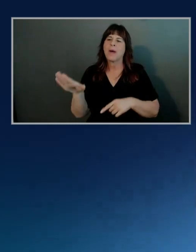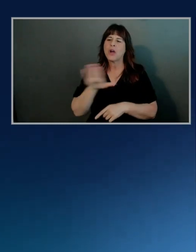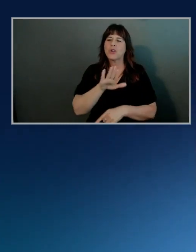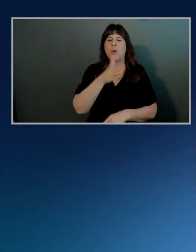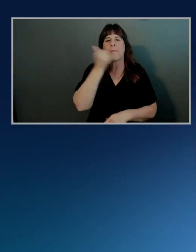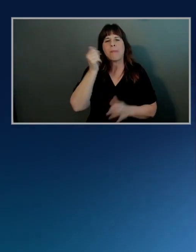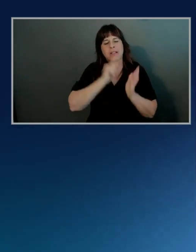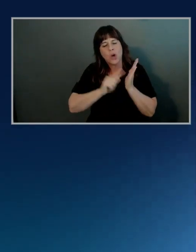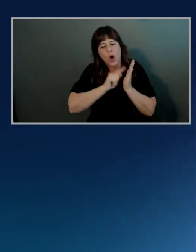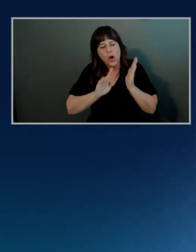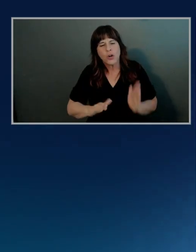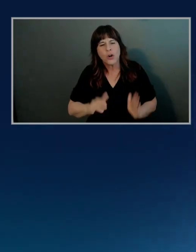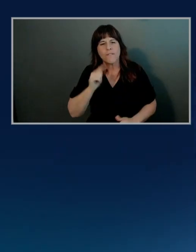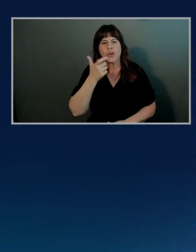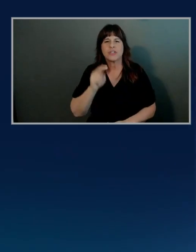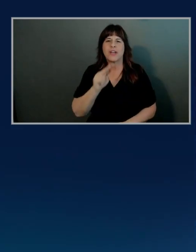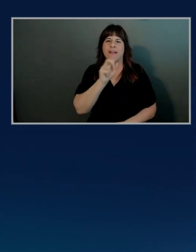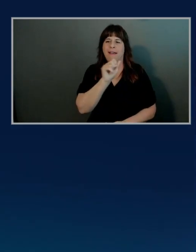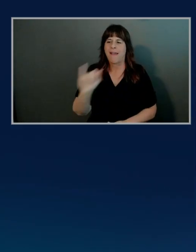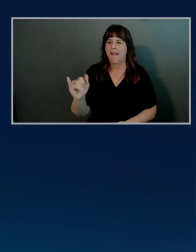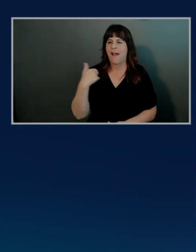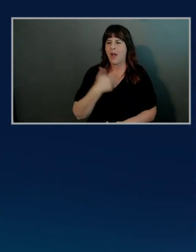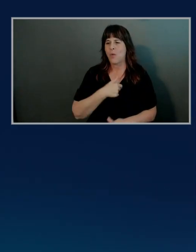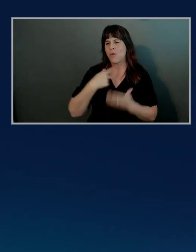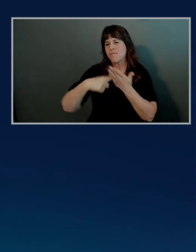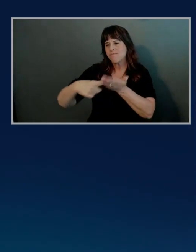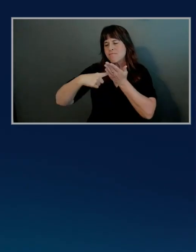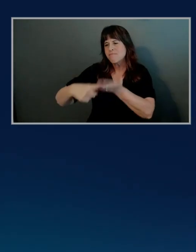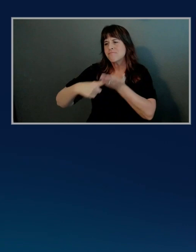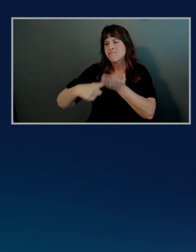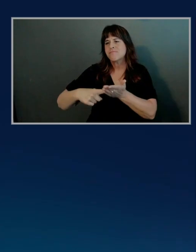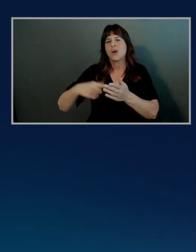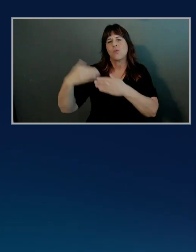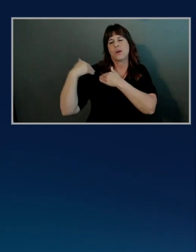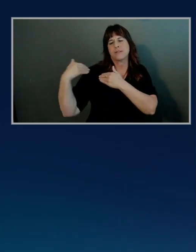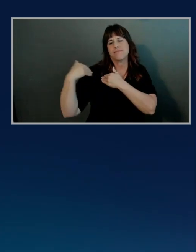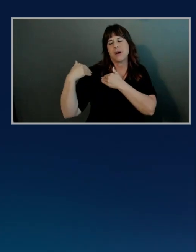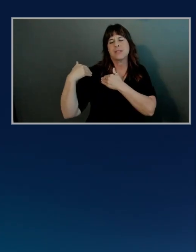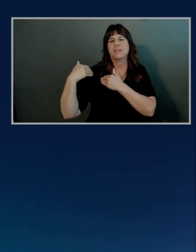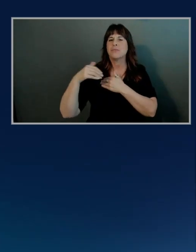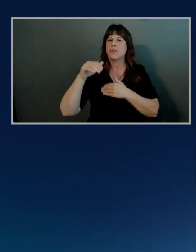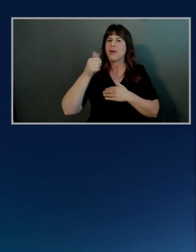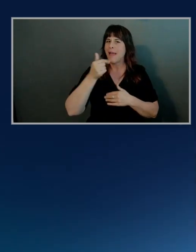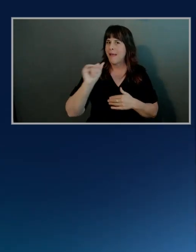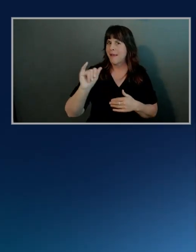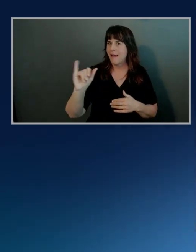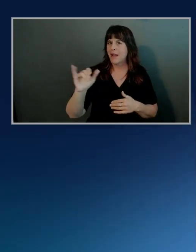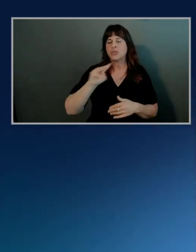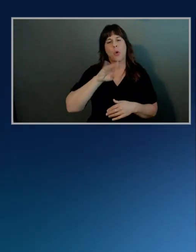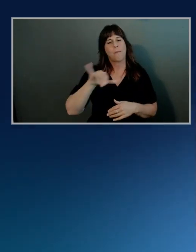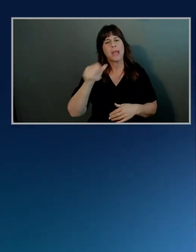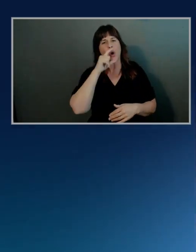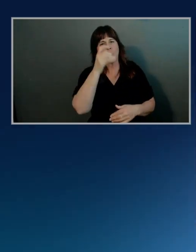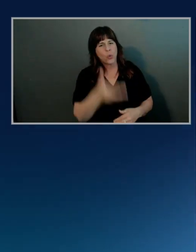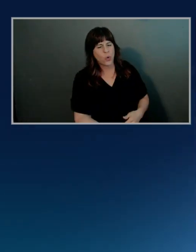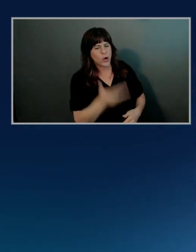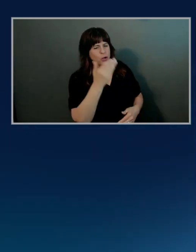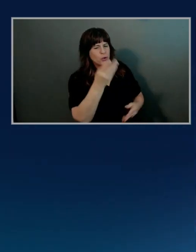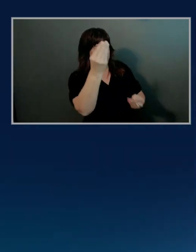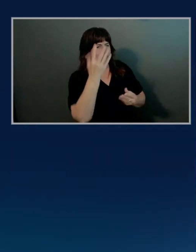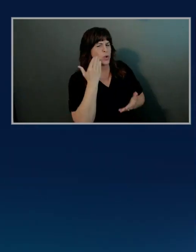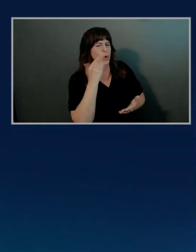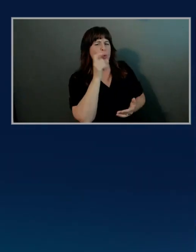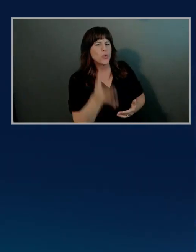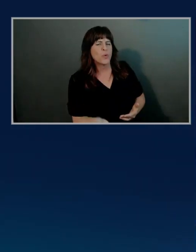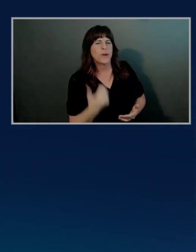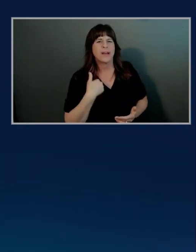auditor for generative AI. We're going to get into a little bit of responsible AI as well. So Mia, who are you, and tell us about yourself.